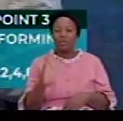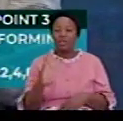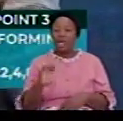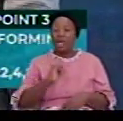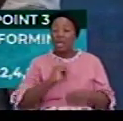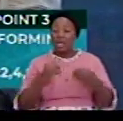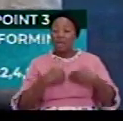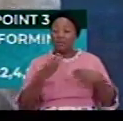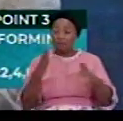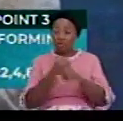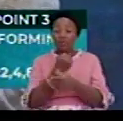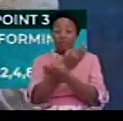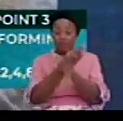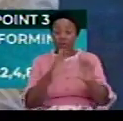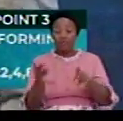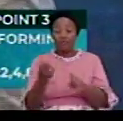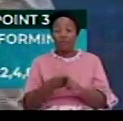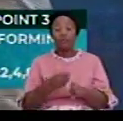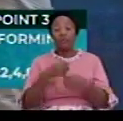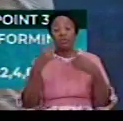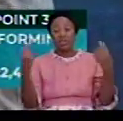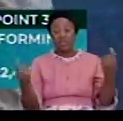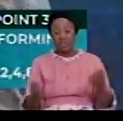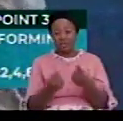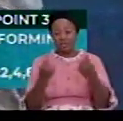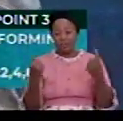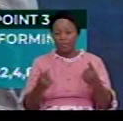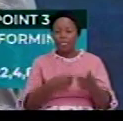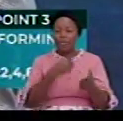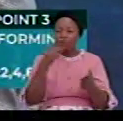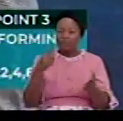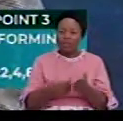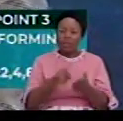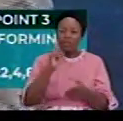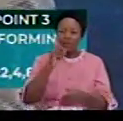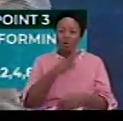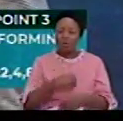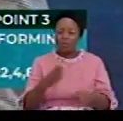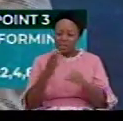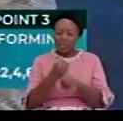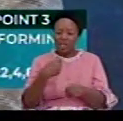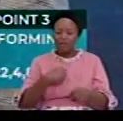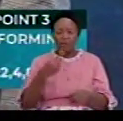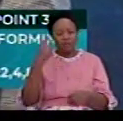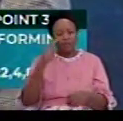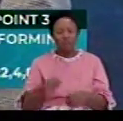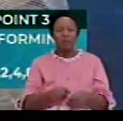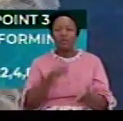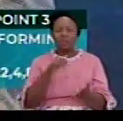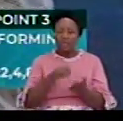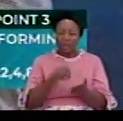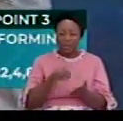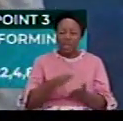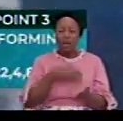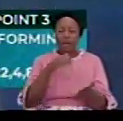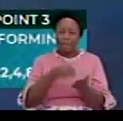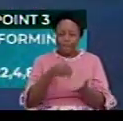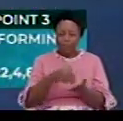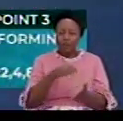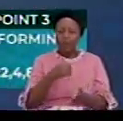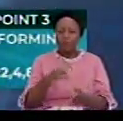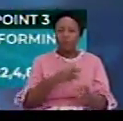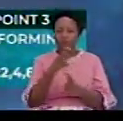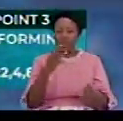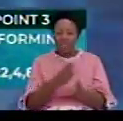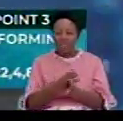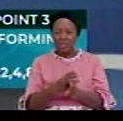got freedom from sin. This one will last me for thousands and for millions of years. Now